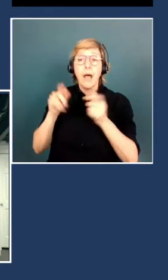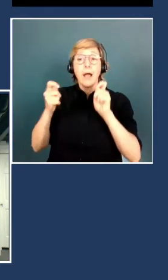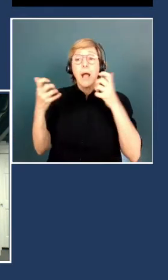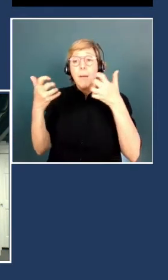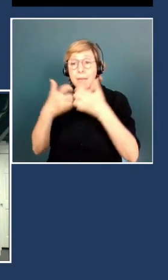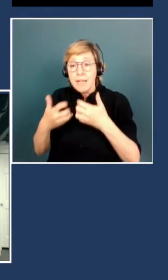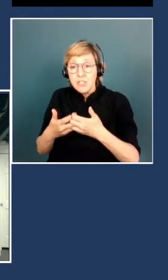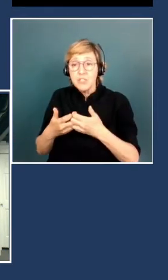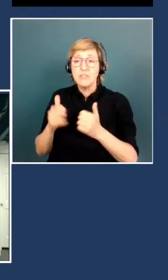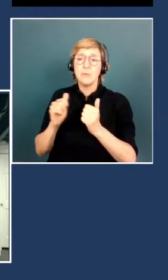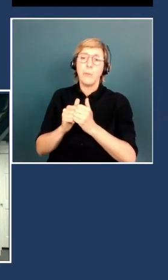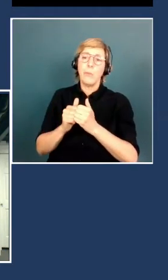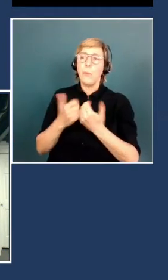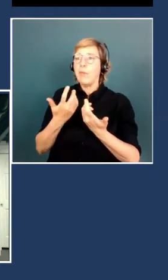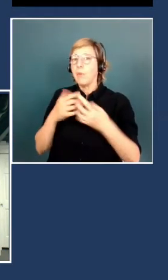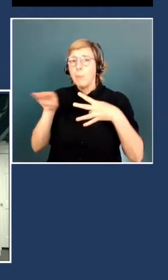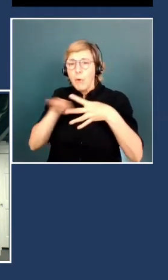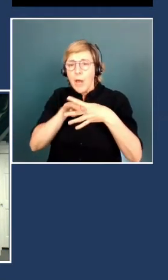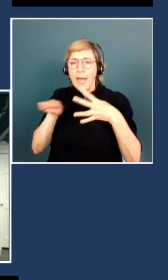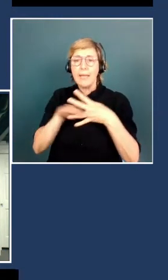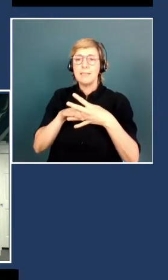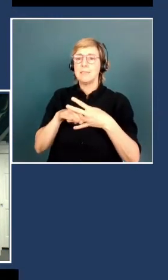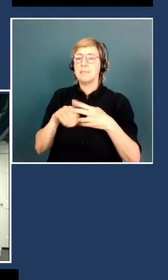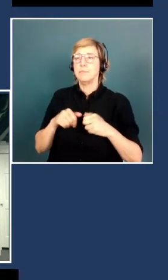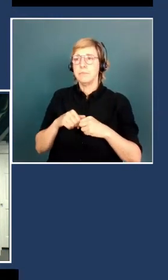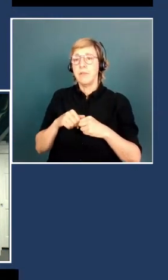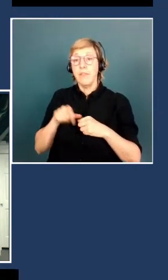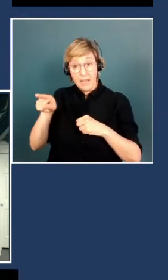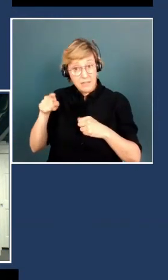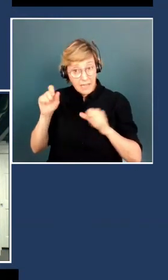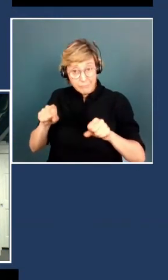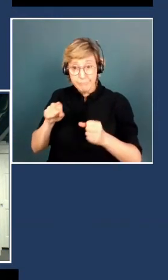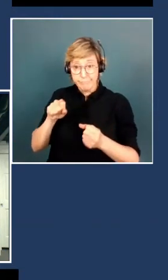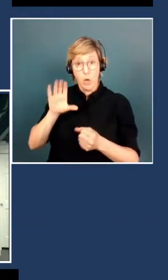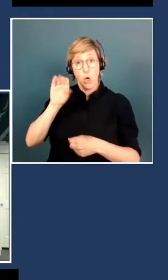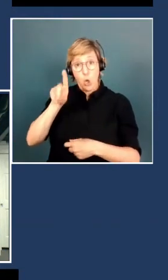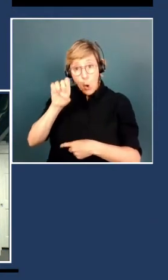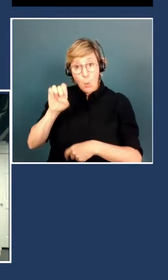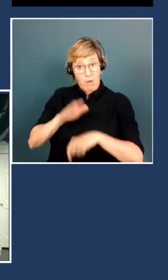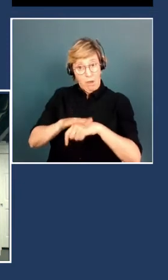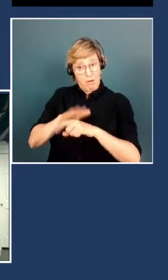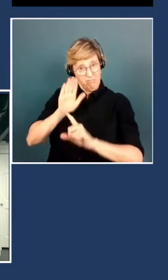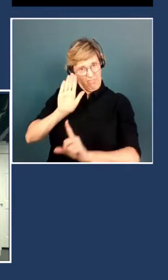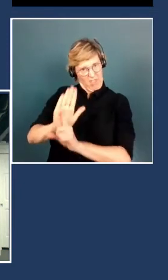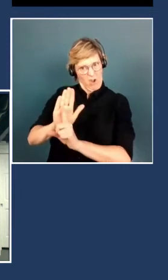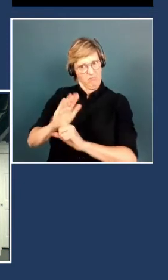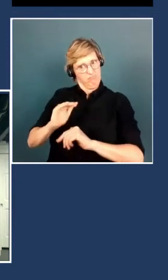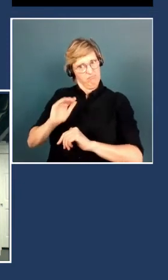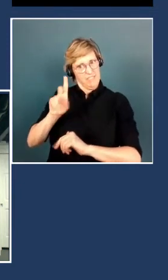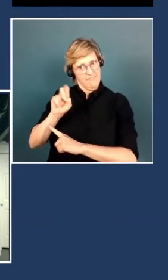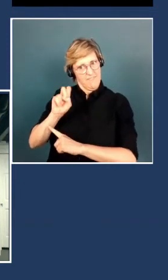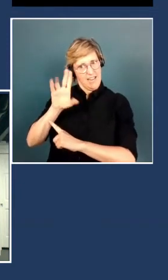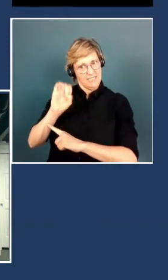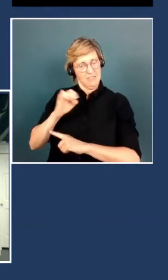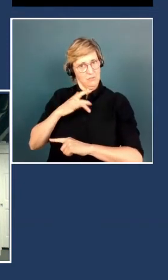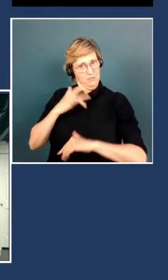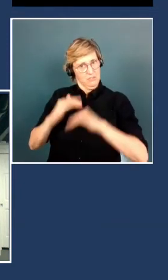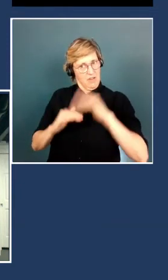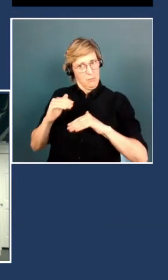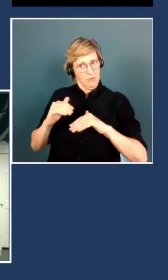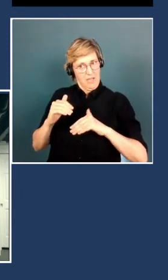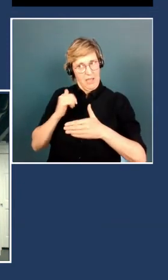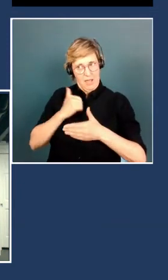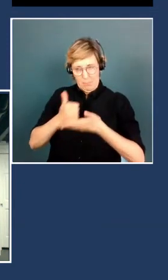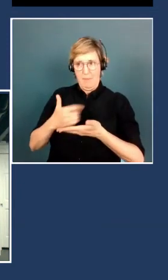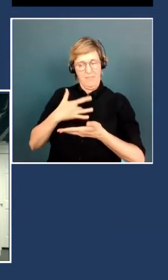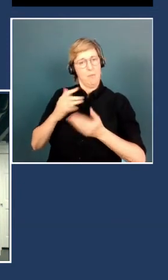and coding on a device if it's a technical interview, to help candidates be successful for those interviews. Yes, thank you